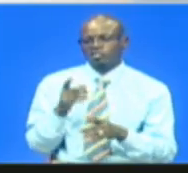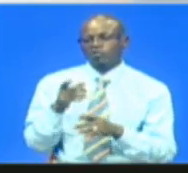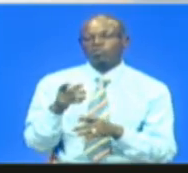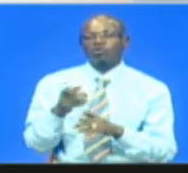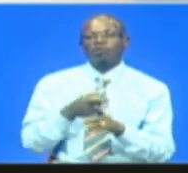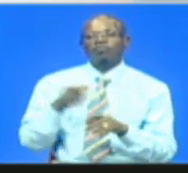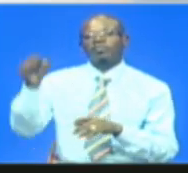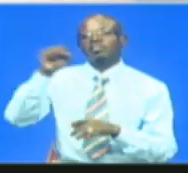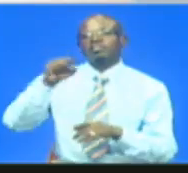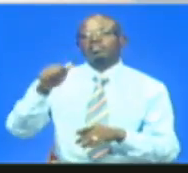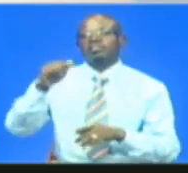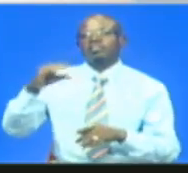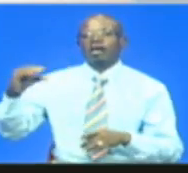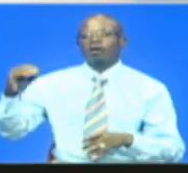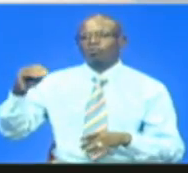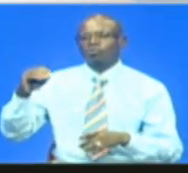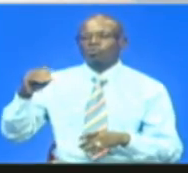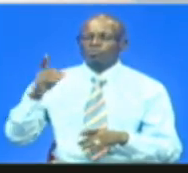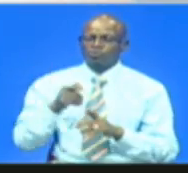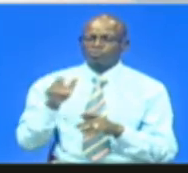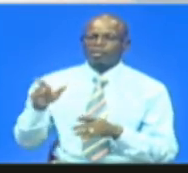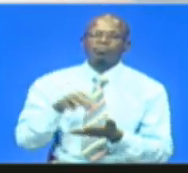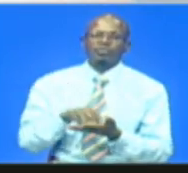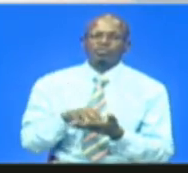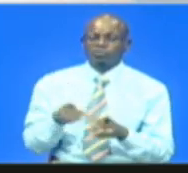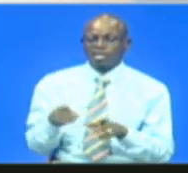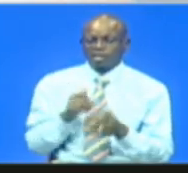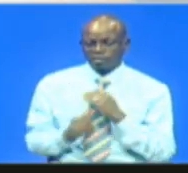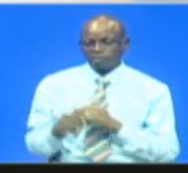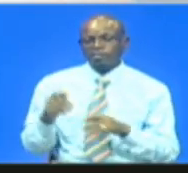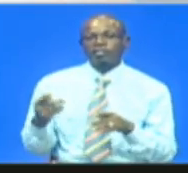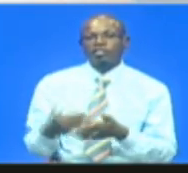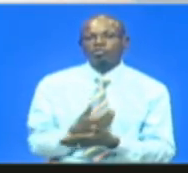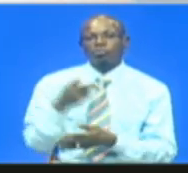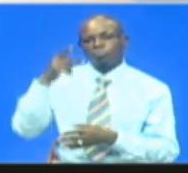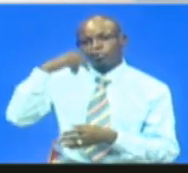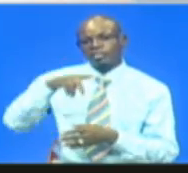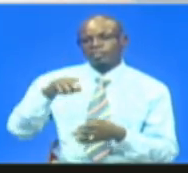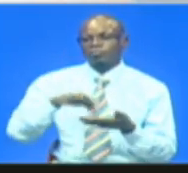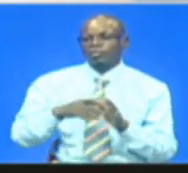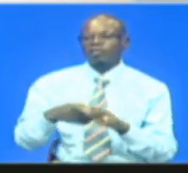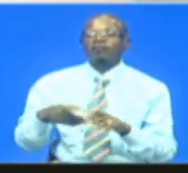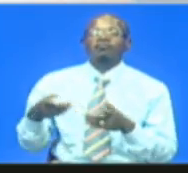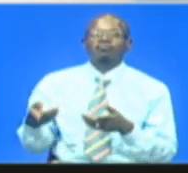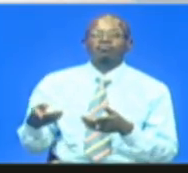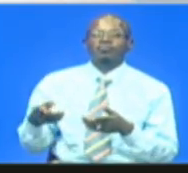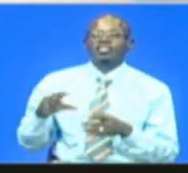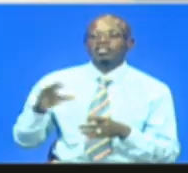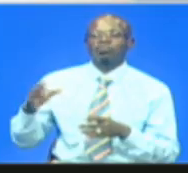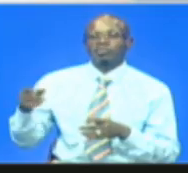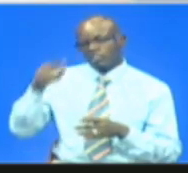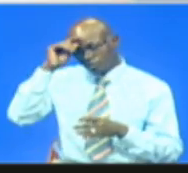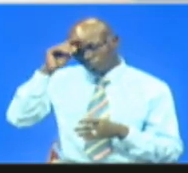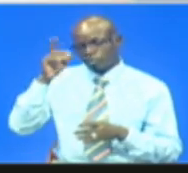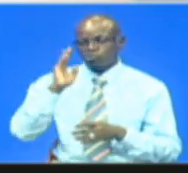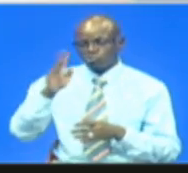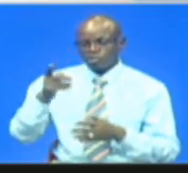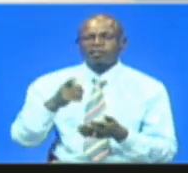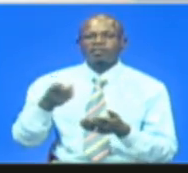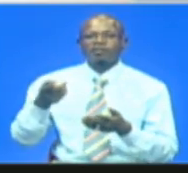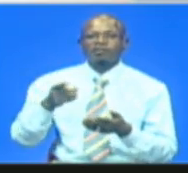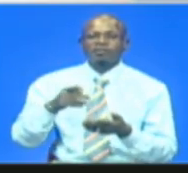in the board. Under the new policy, county governments will be tasked with registering county-specific